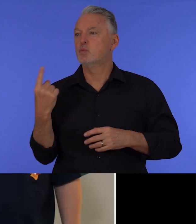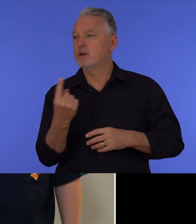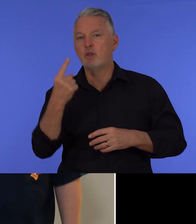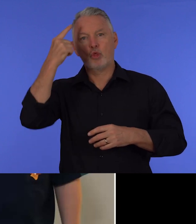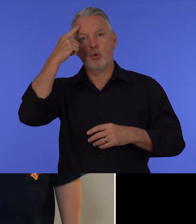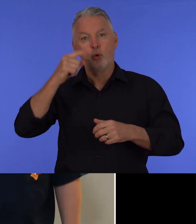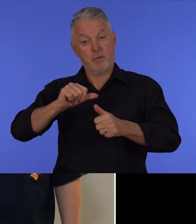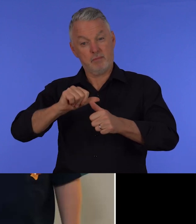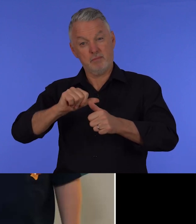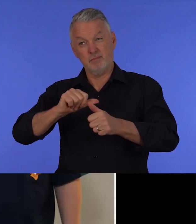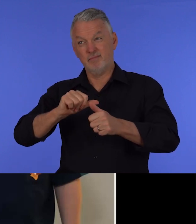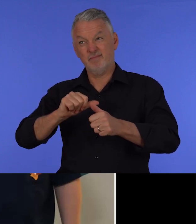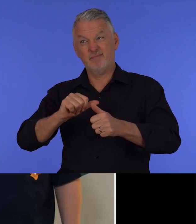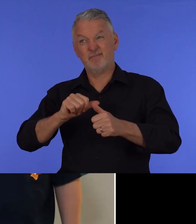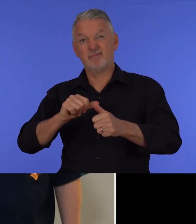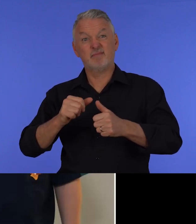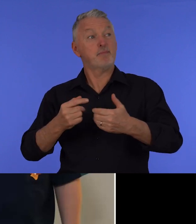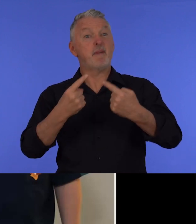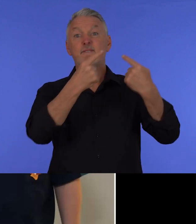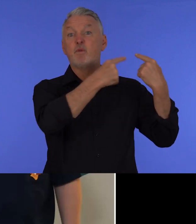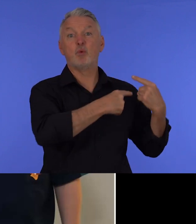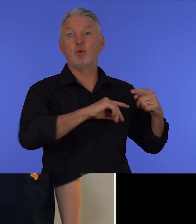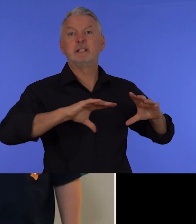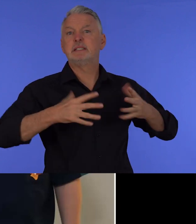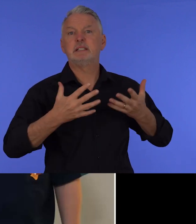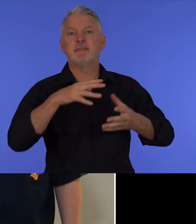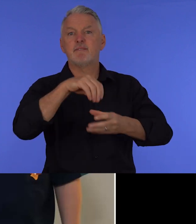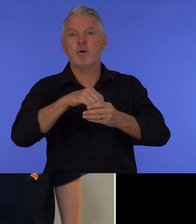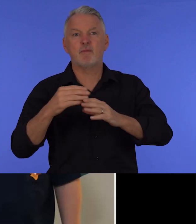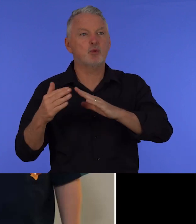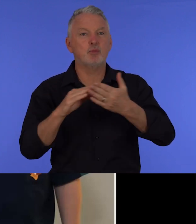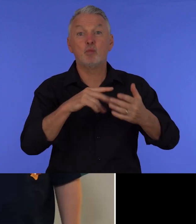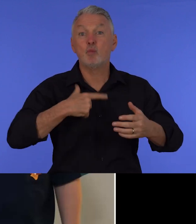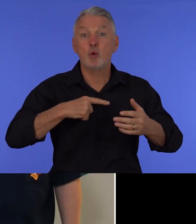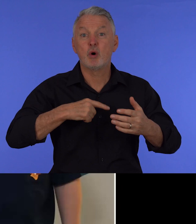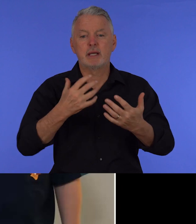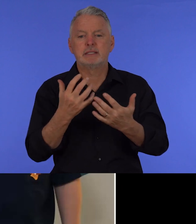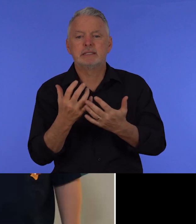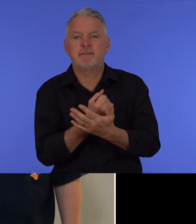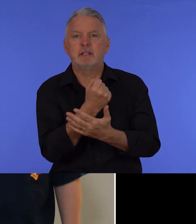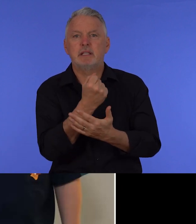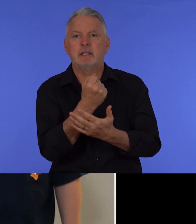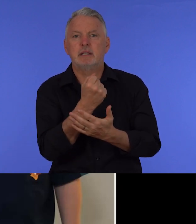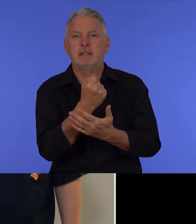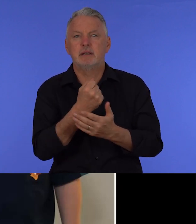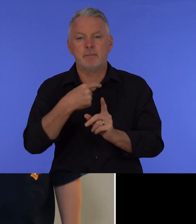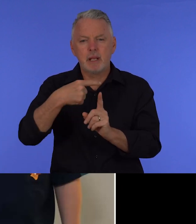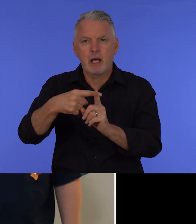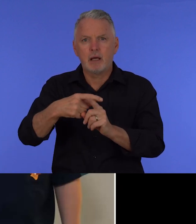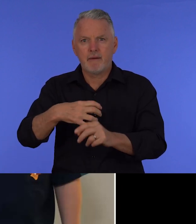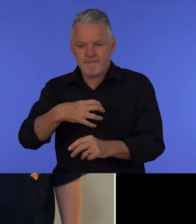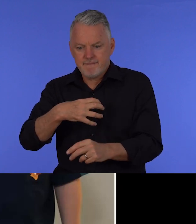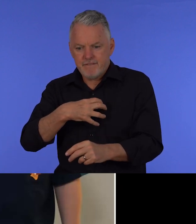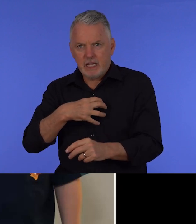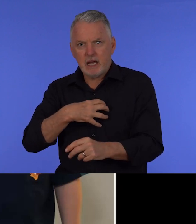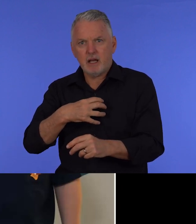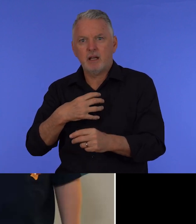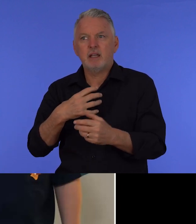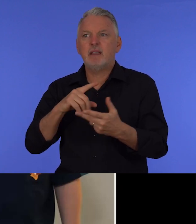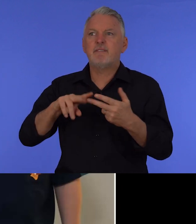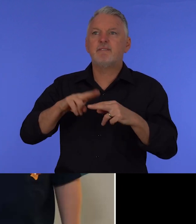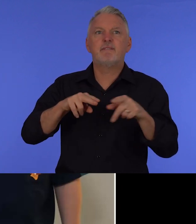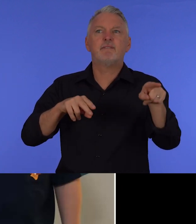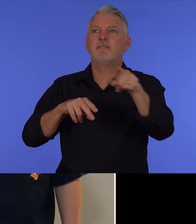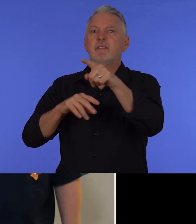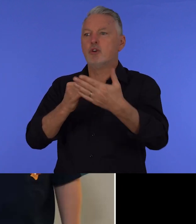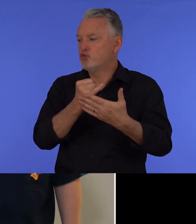So yeah, I guess part of the reason why we didn't attempt it earlier was around safety, but